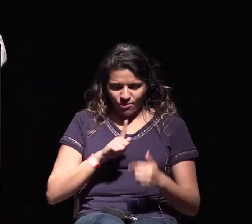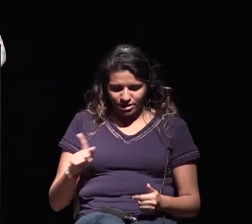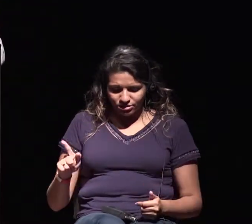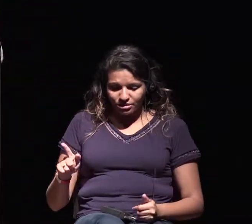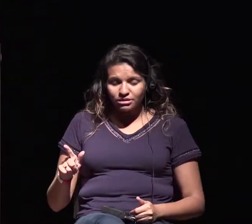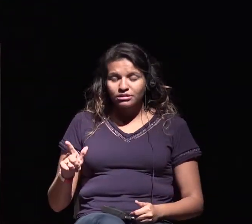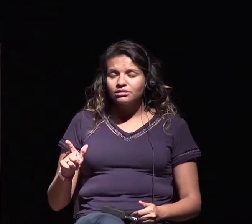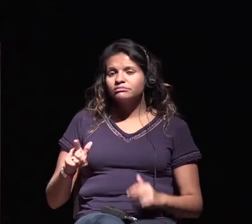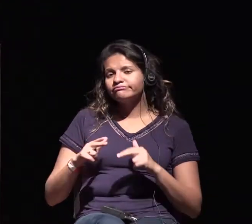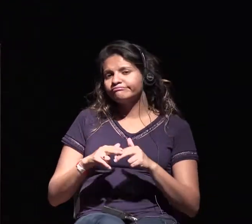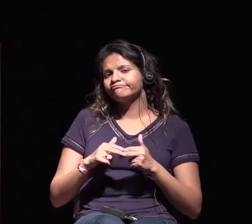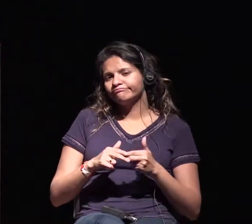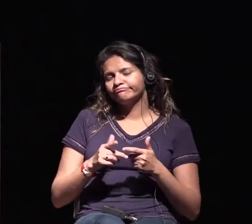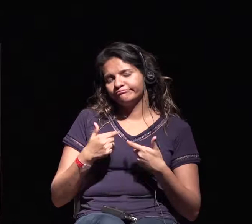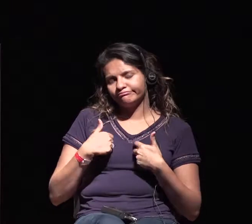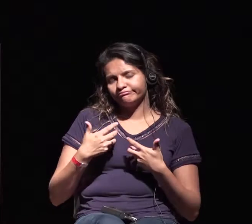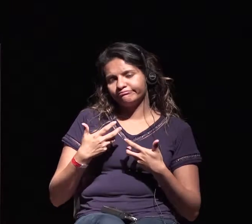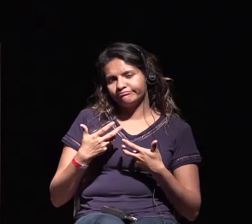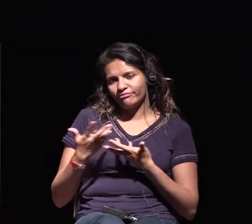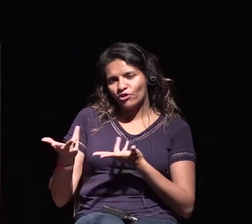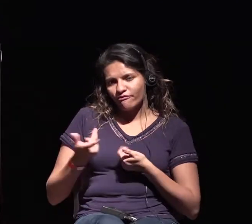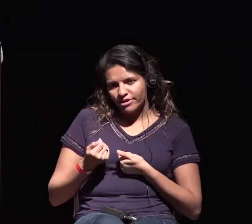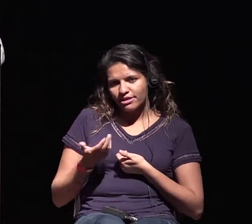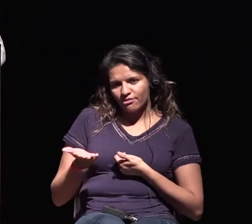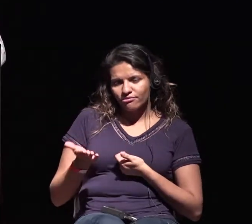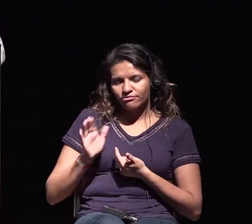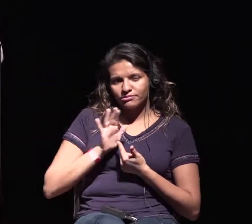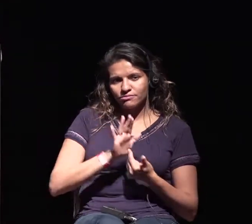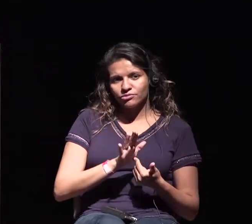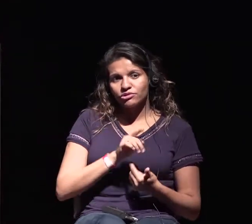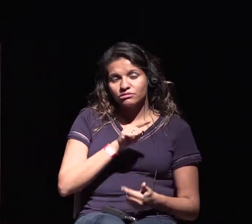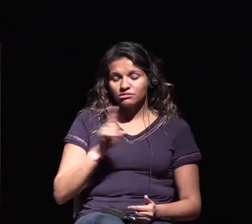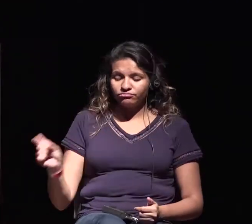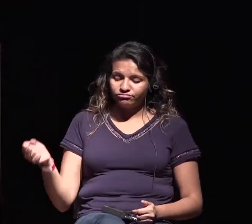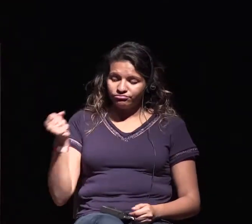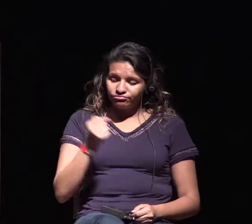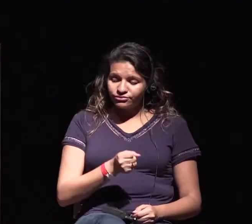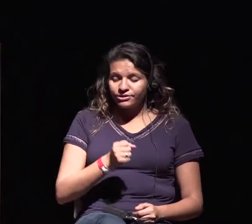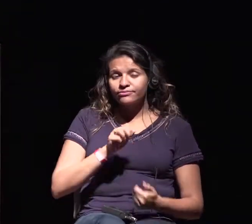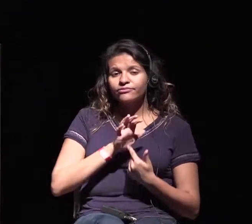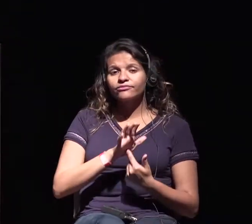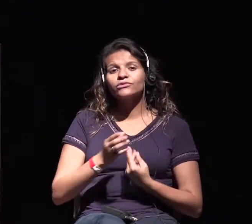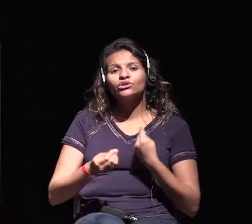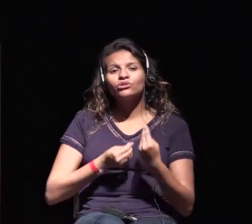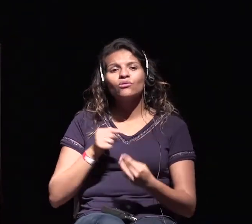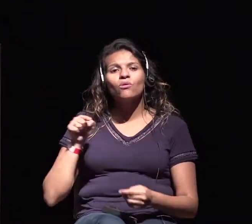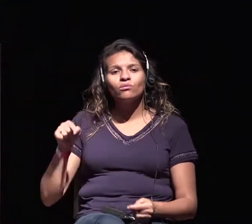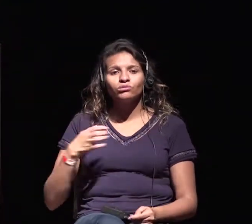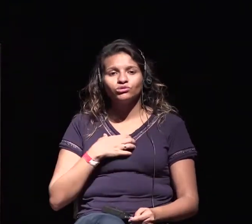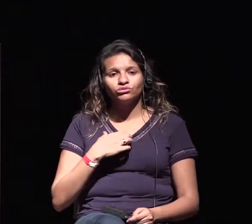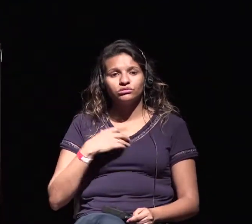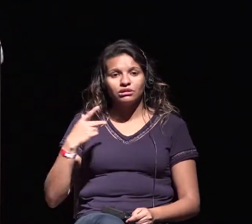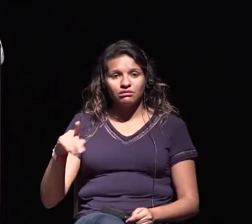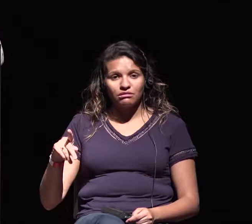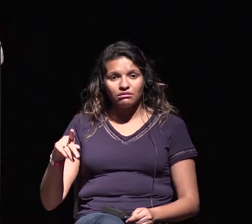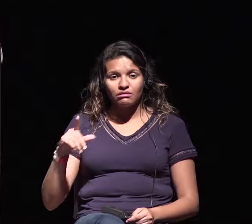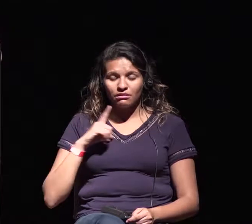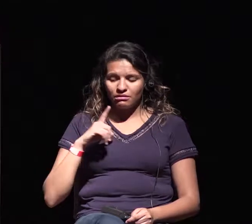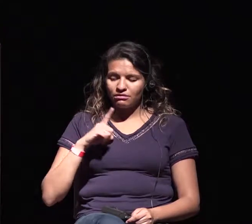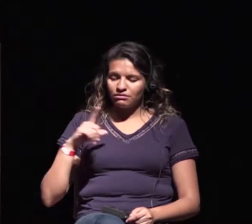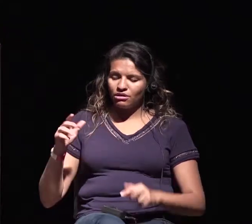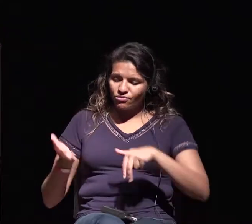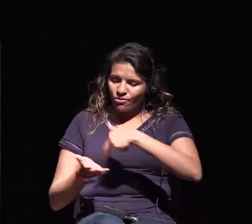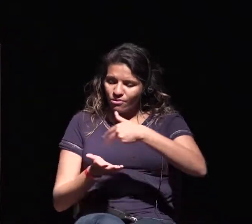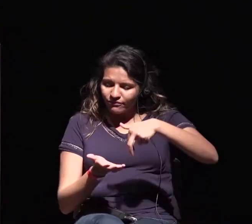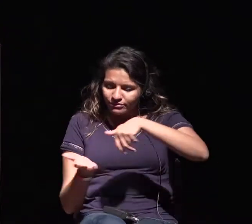choreographed polyphony. Envisaging gesture as a whole, the voice is a gesture too. Through a choreographed exhibition,